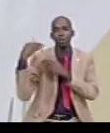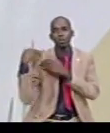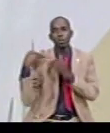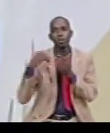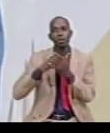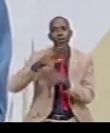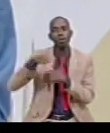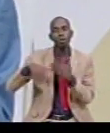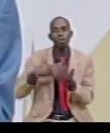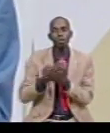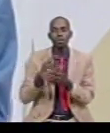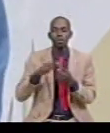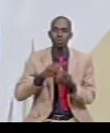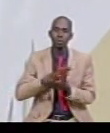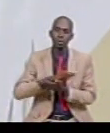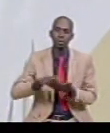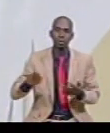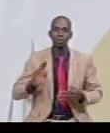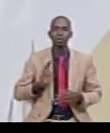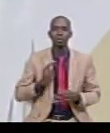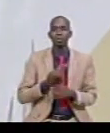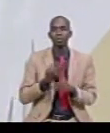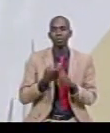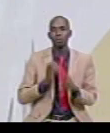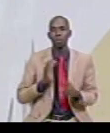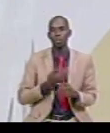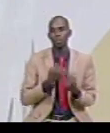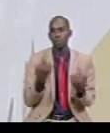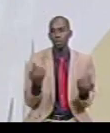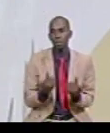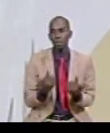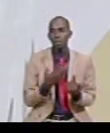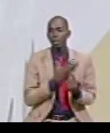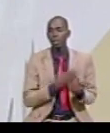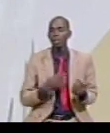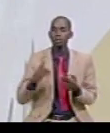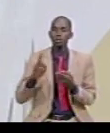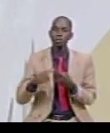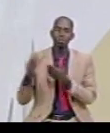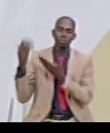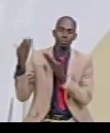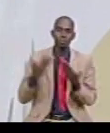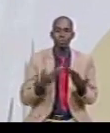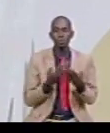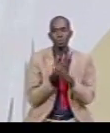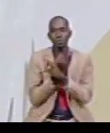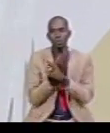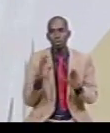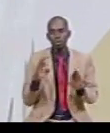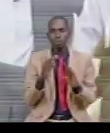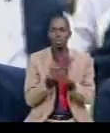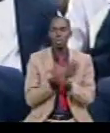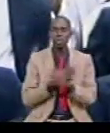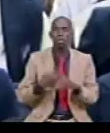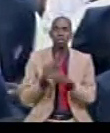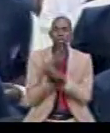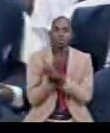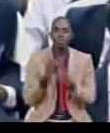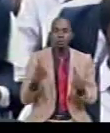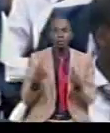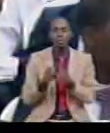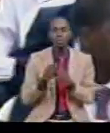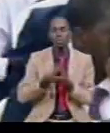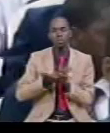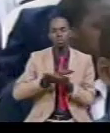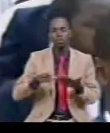our sins and to bring freedom, to bring deliverance, and to bring sanctification as well, like